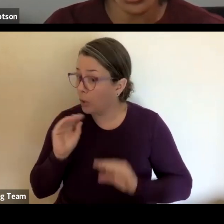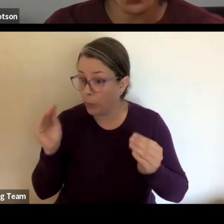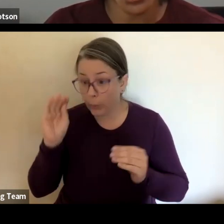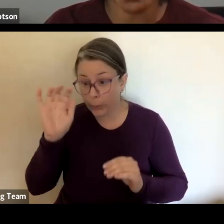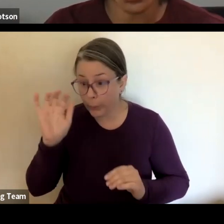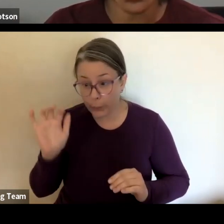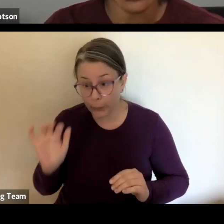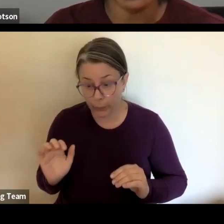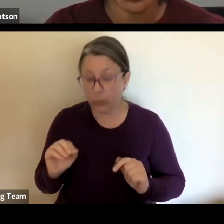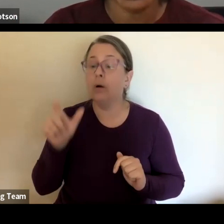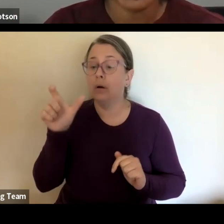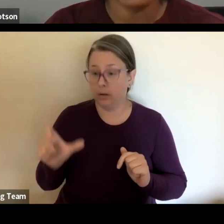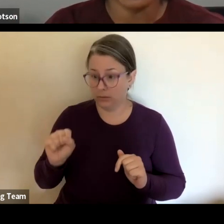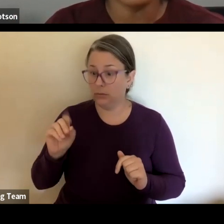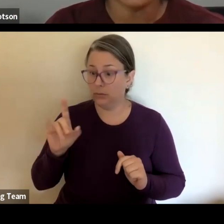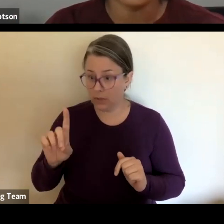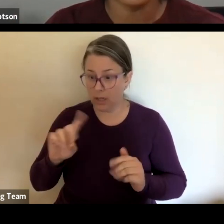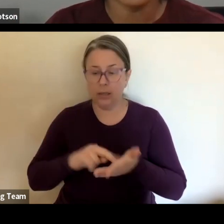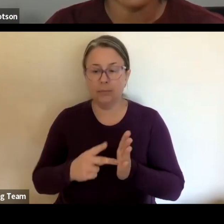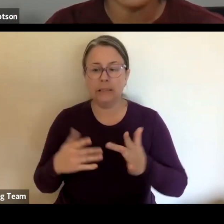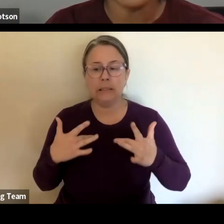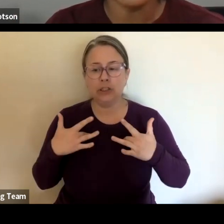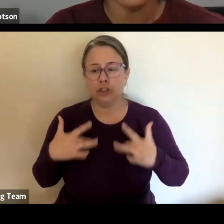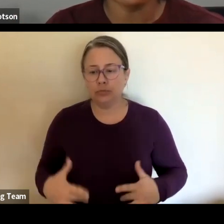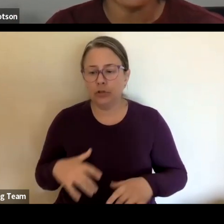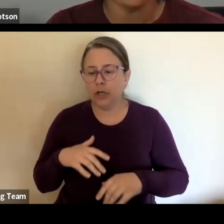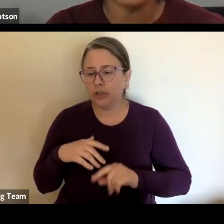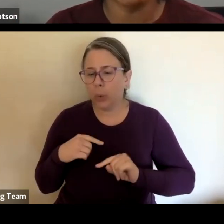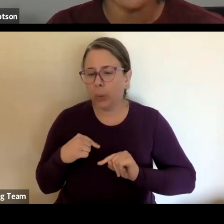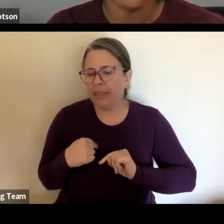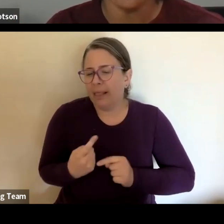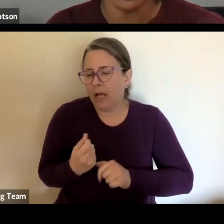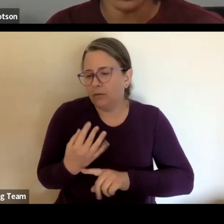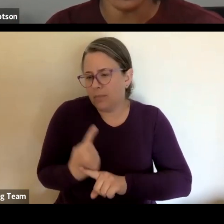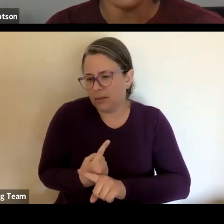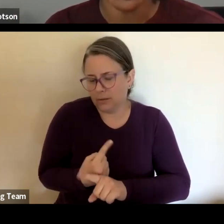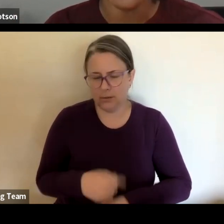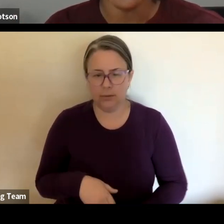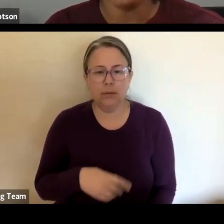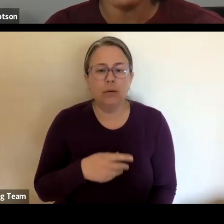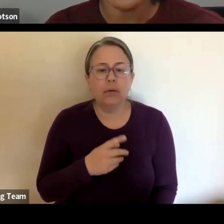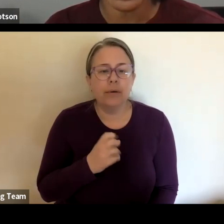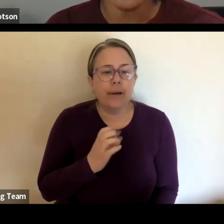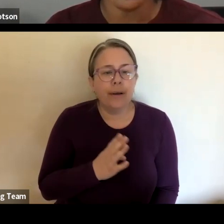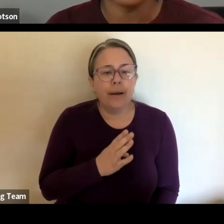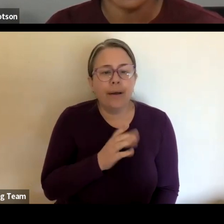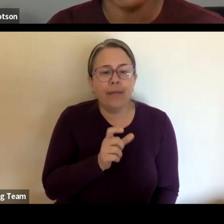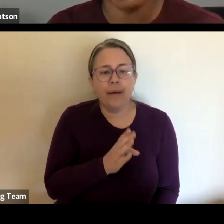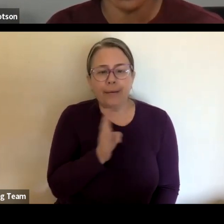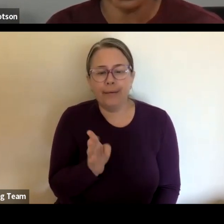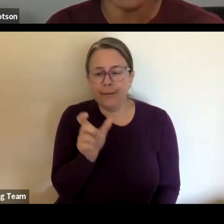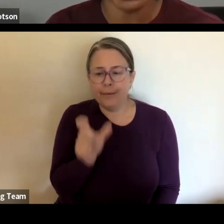These kind of dotted bars or speckled bars is looking at the analysis of depression in the past 2